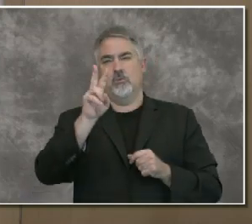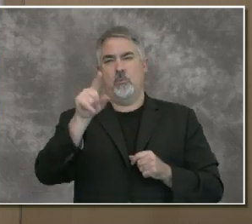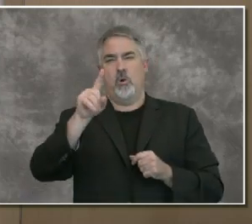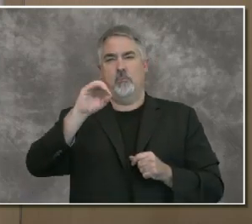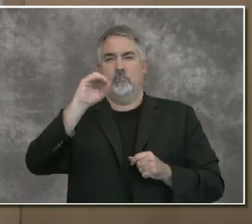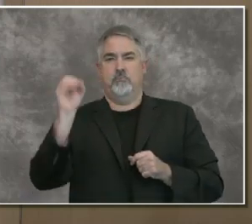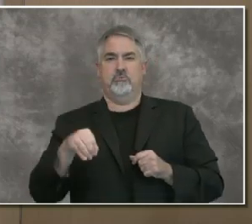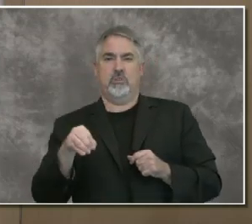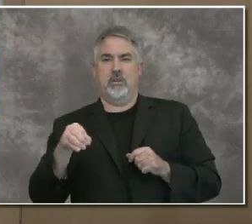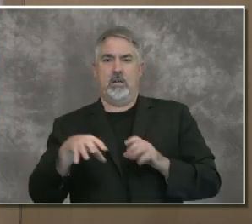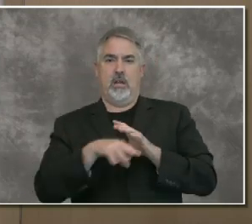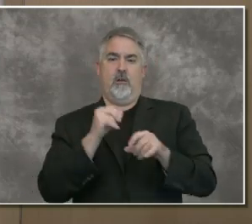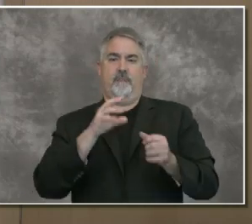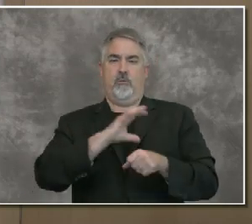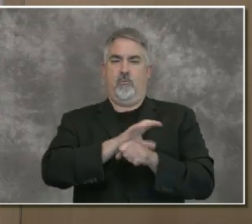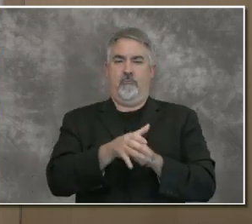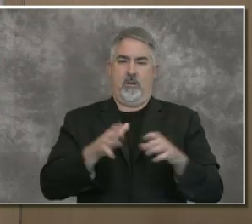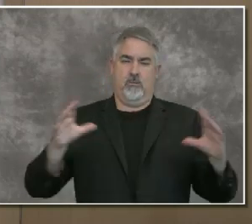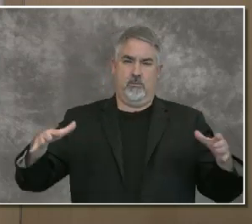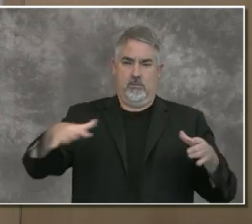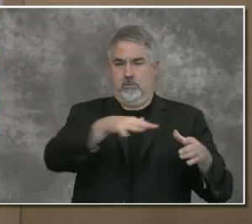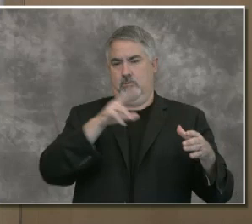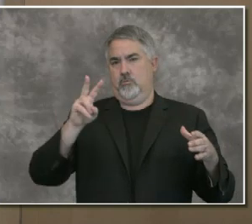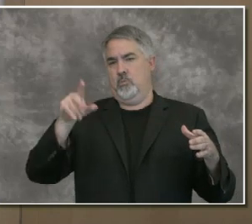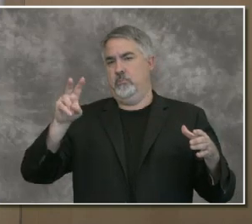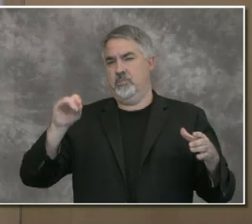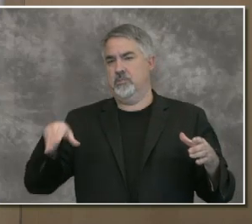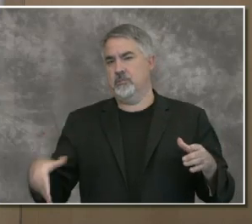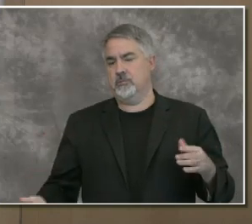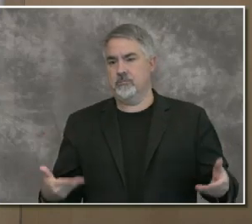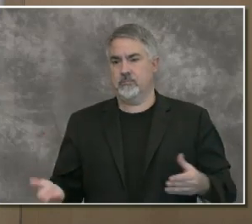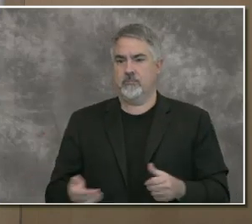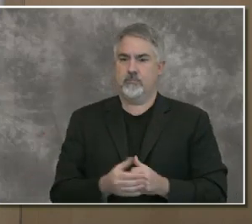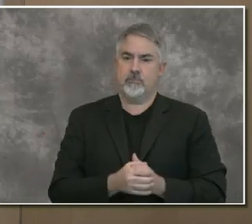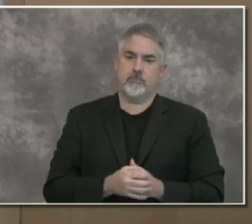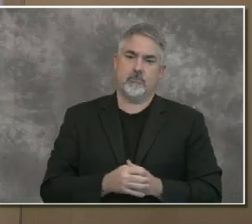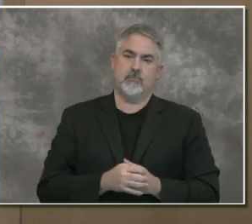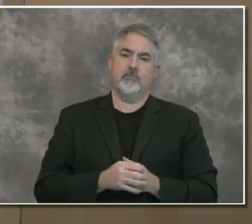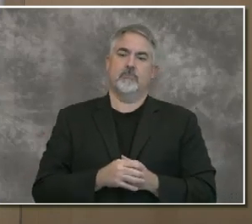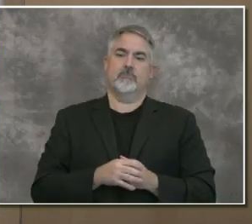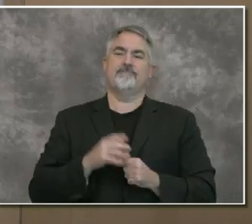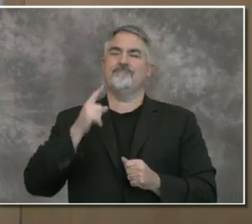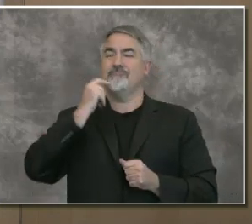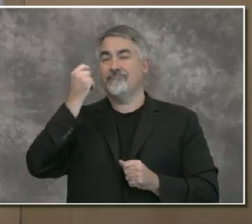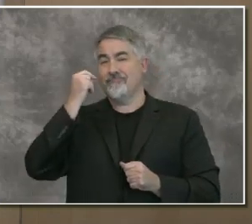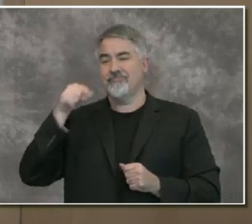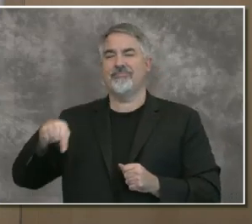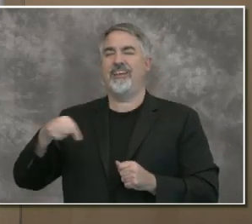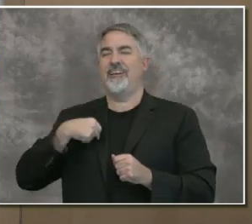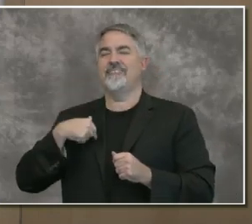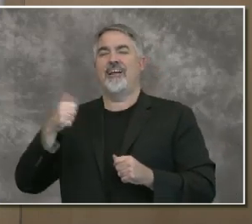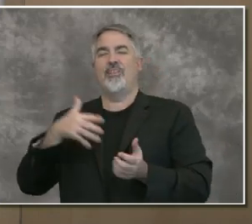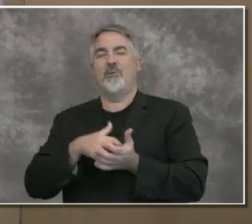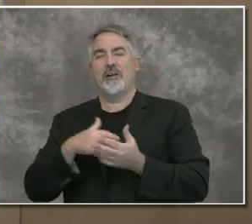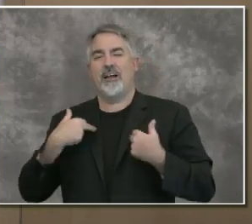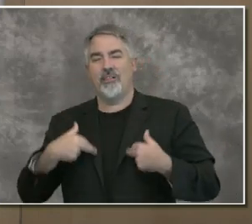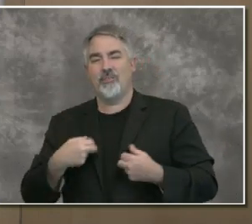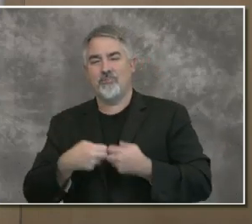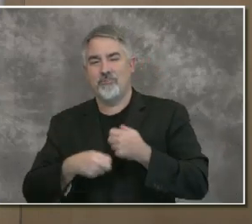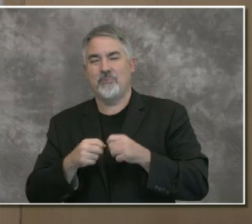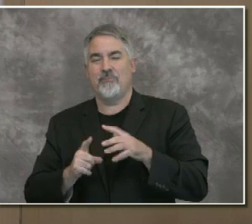of cases. Most of these individuals had underlying medical conditions. 61% are male